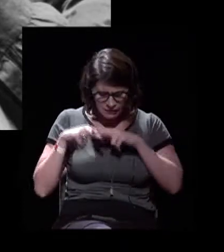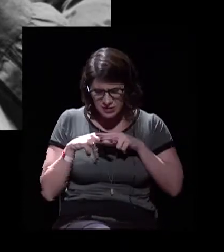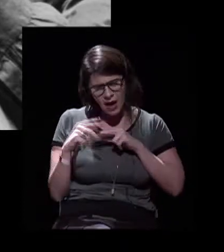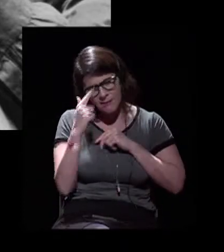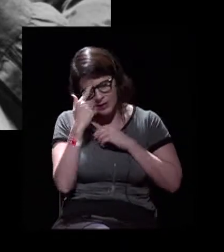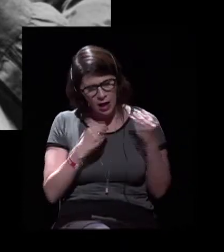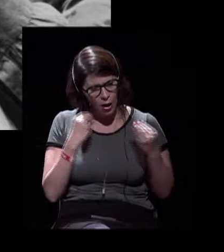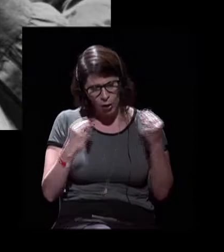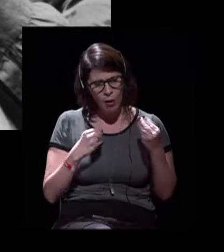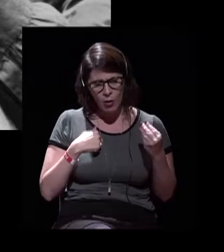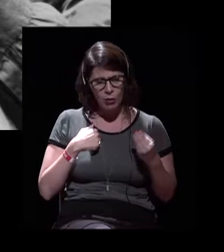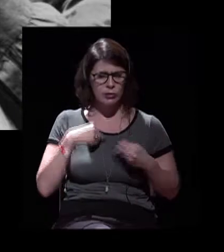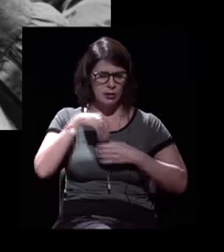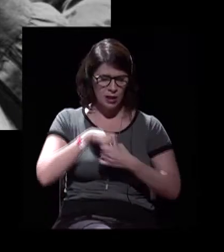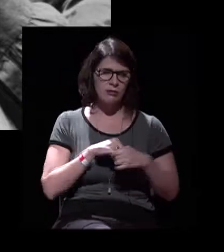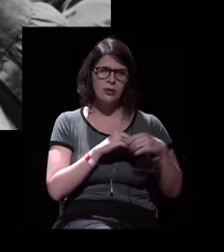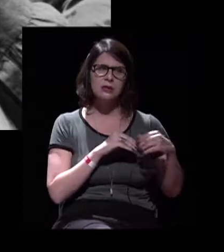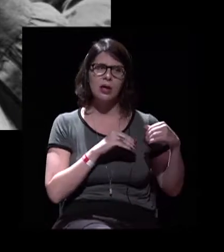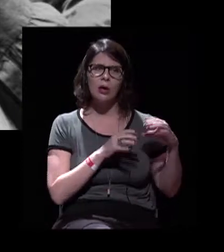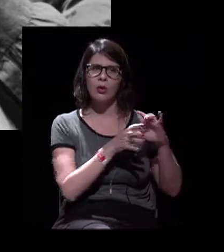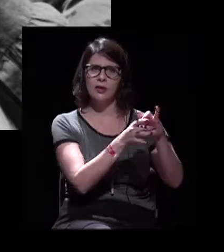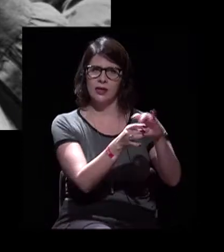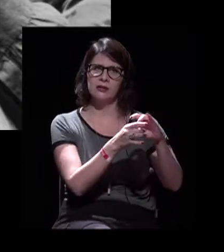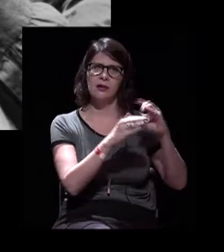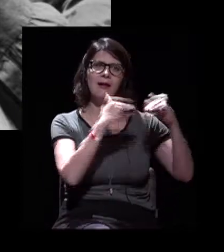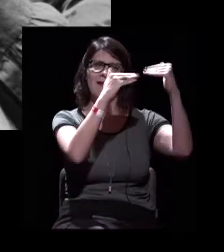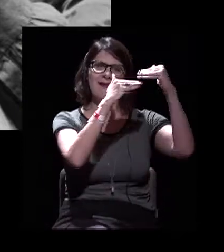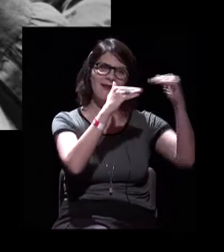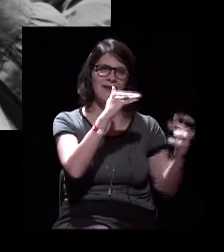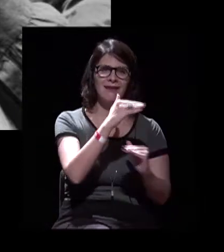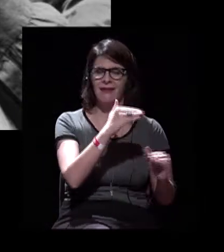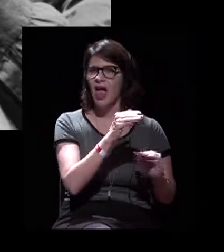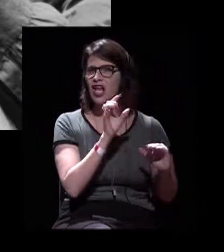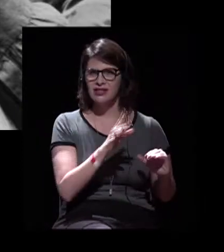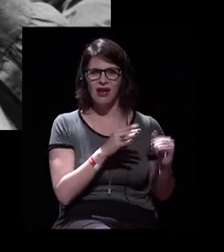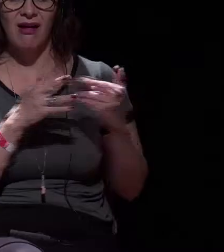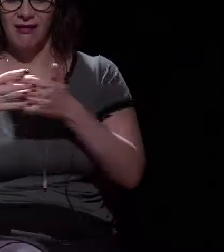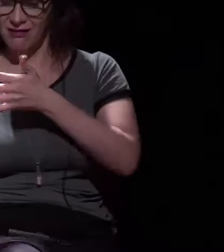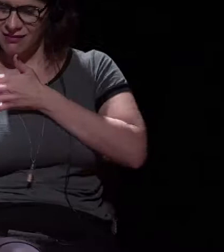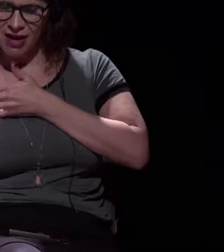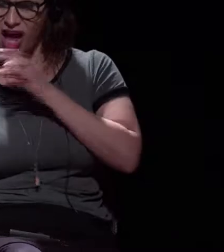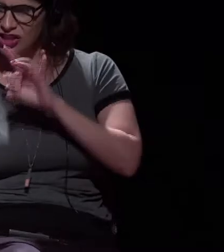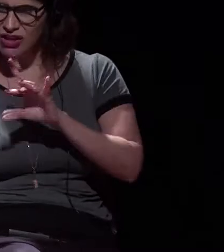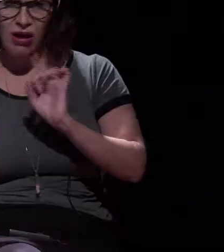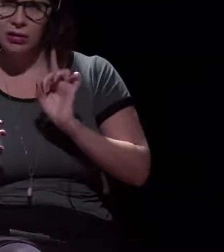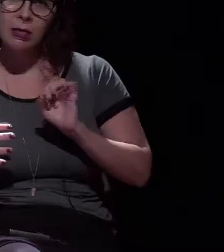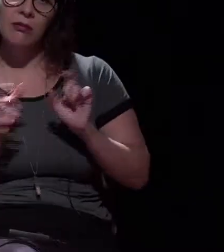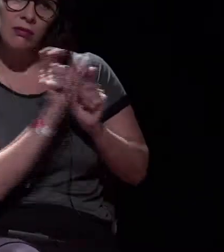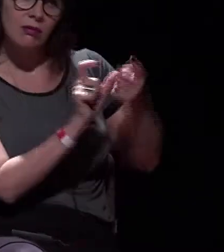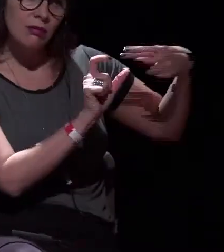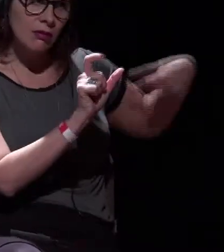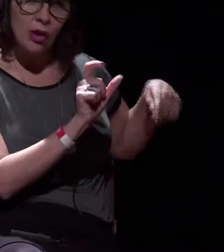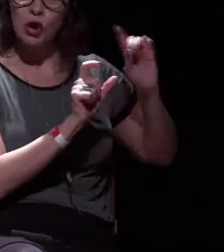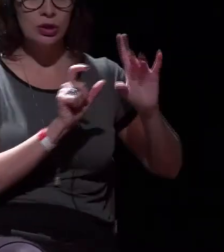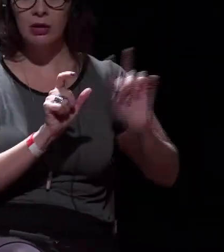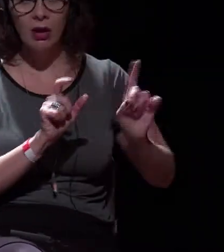this ideological and epistemic framework reflect the social, political, economic, and cultural realities of the region, it also offered a